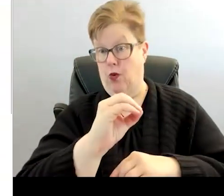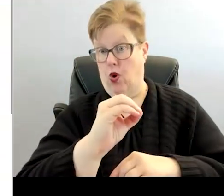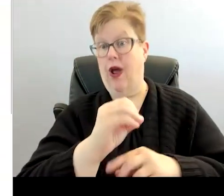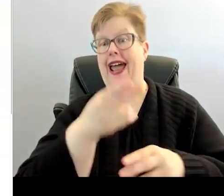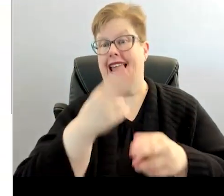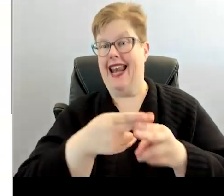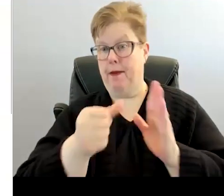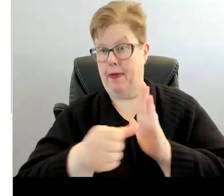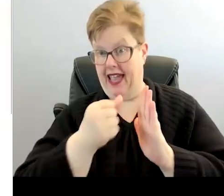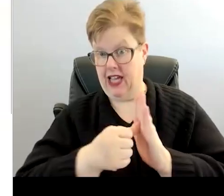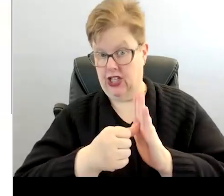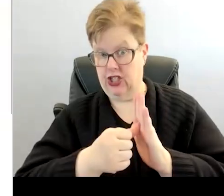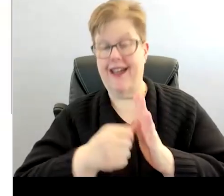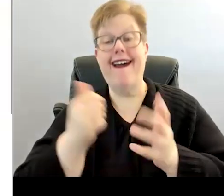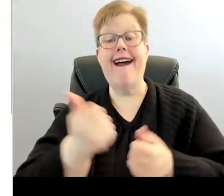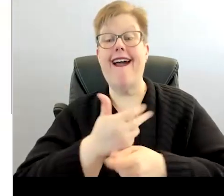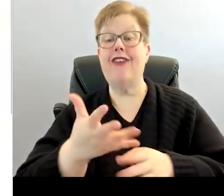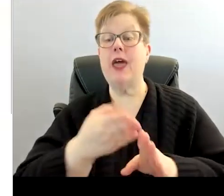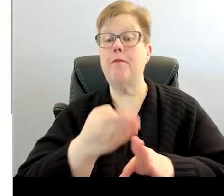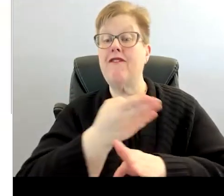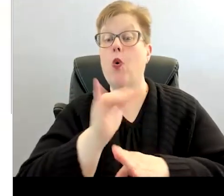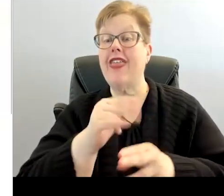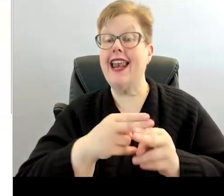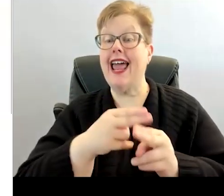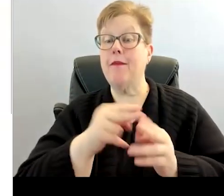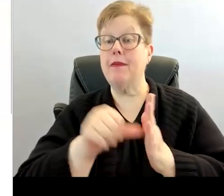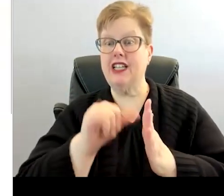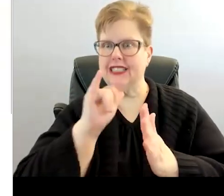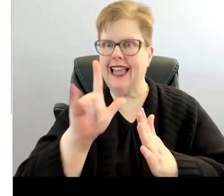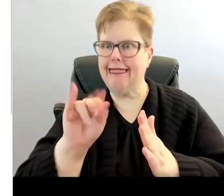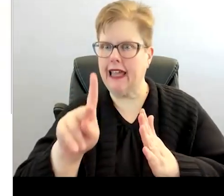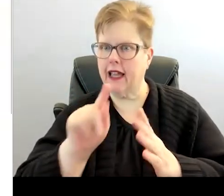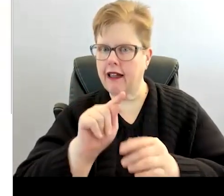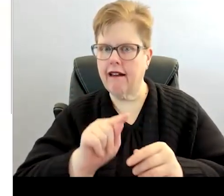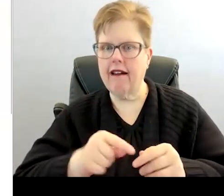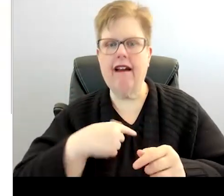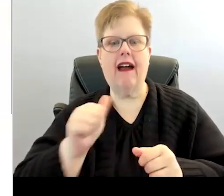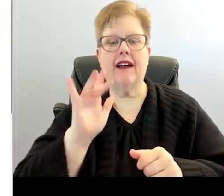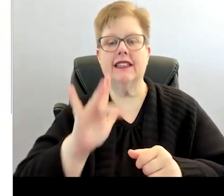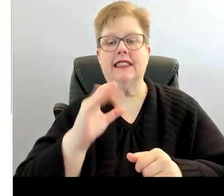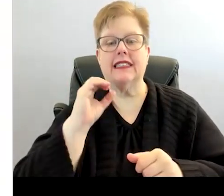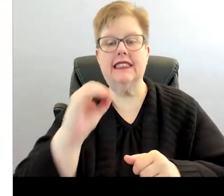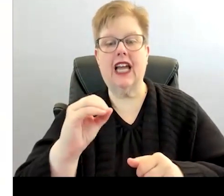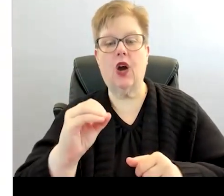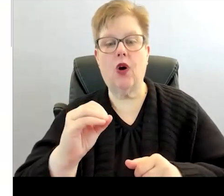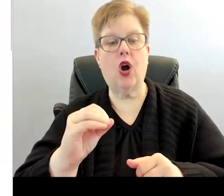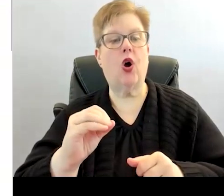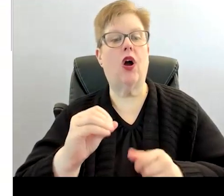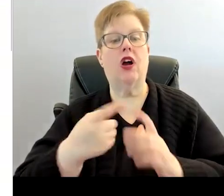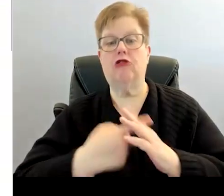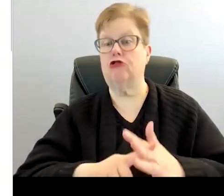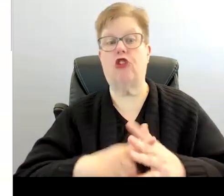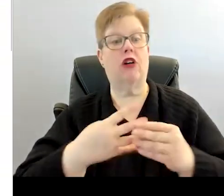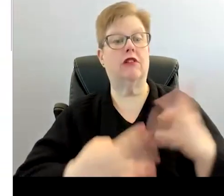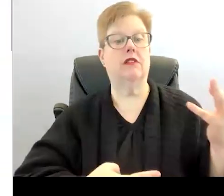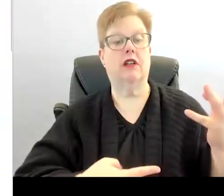of the page. Everything before the name of the page is a link. So I can click module 0 start here, and it will take